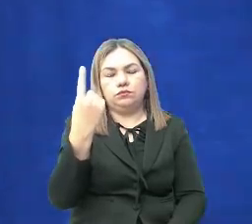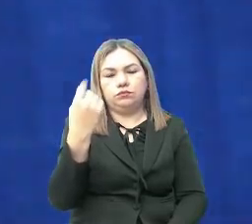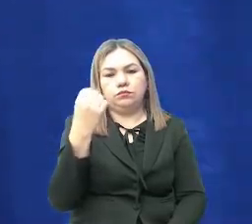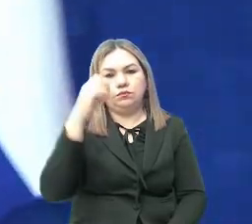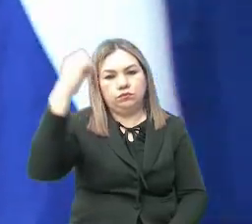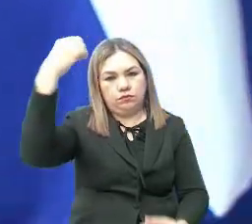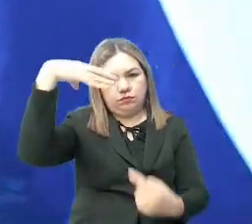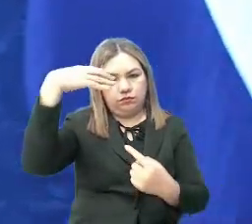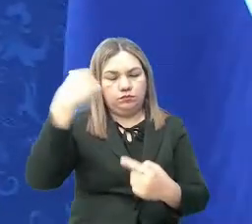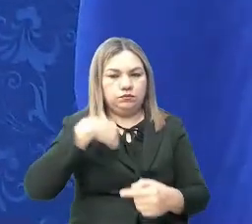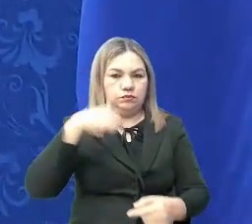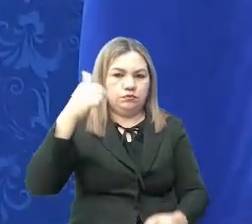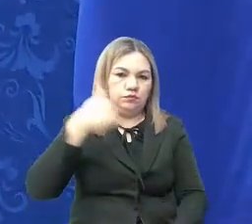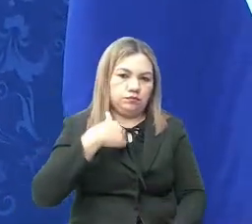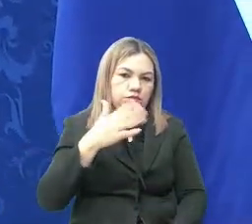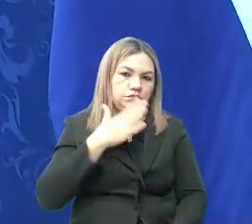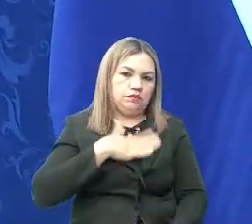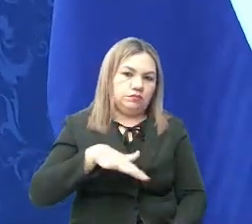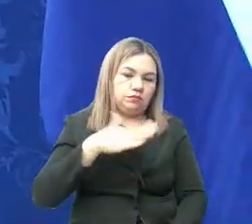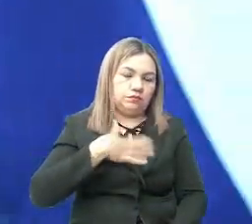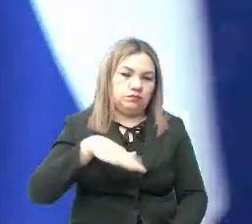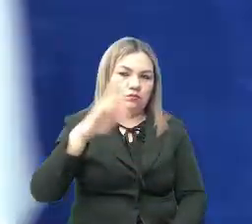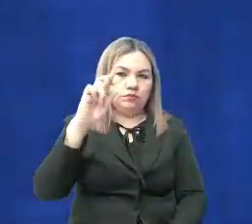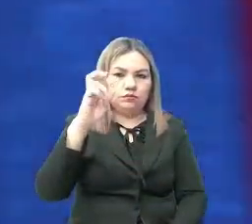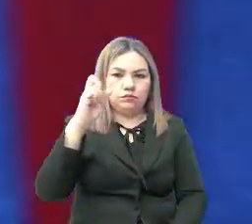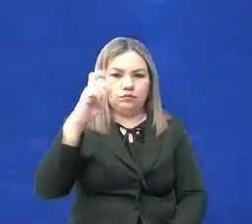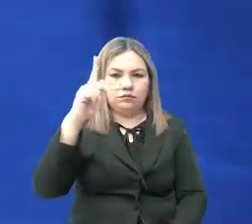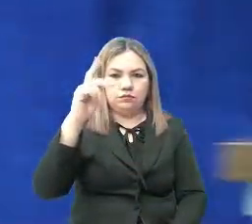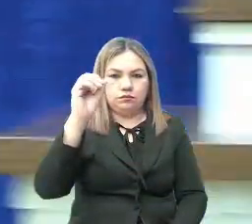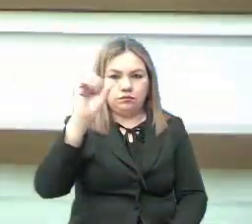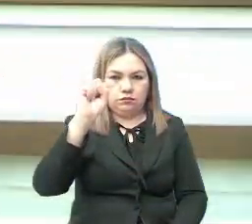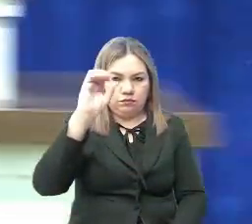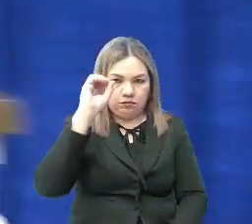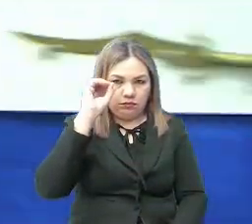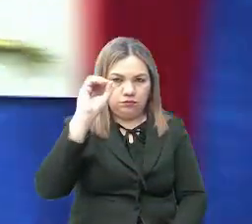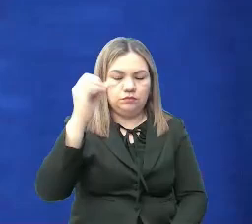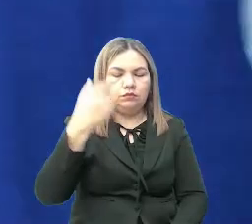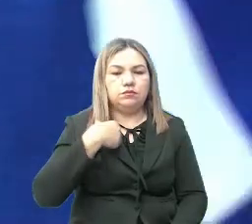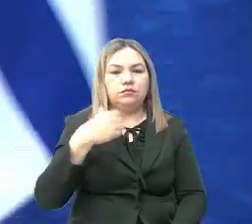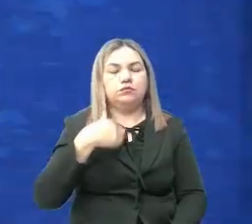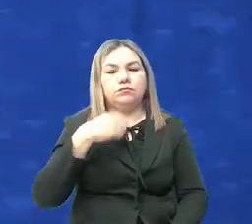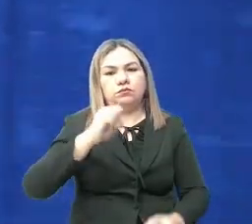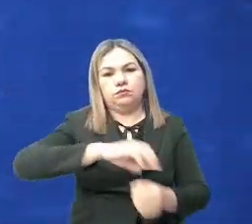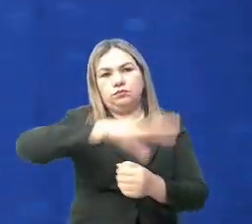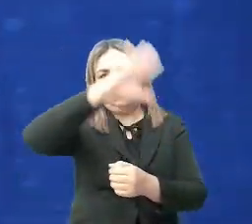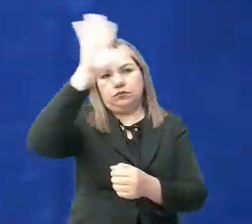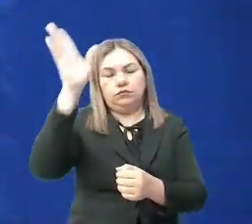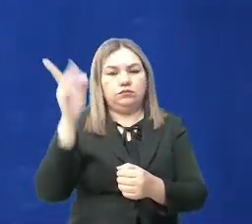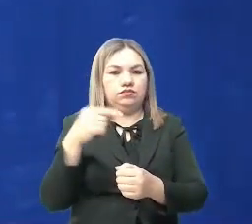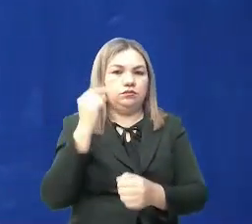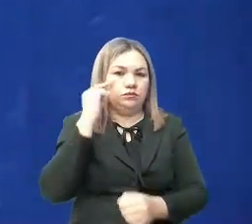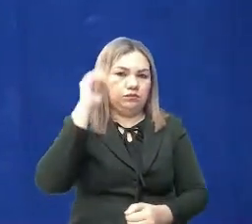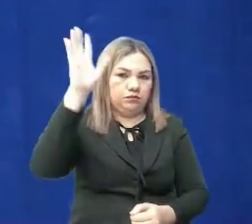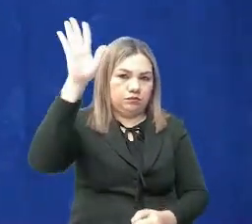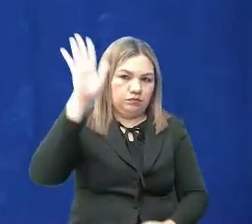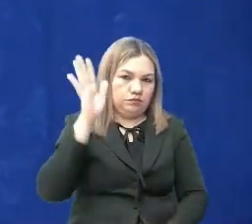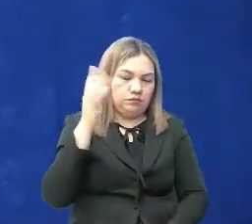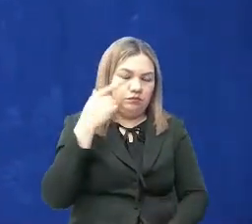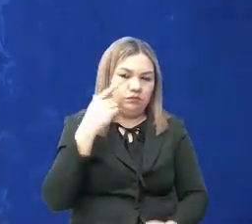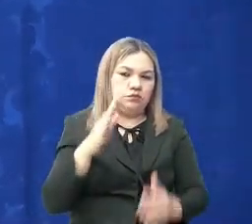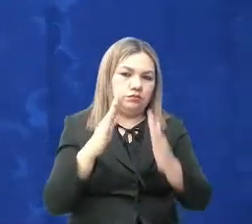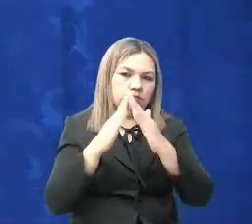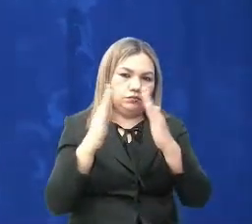How many of you say amen? That God has a rest for me. Glory I give to God that I'm in his house.